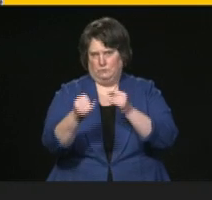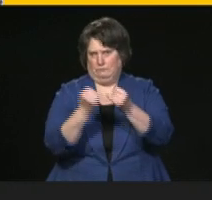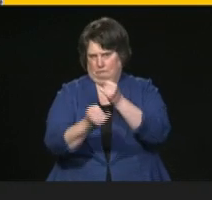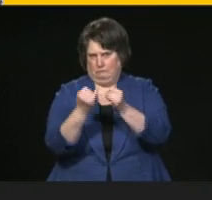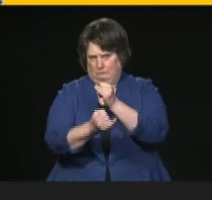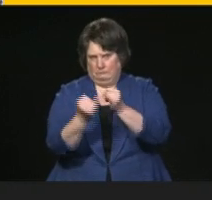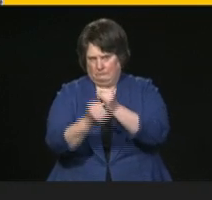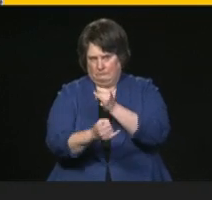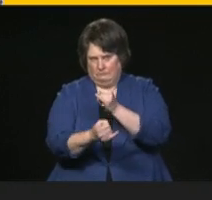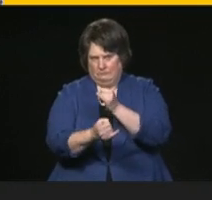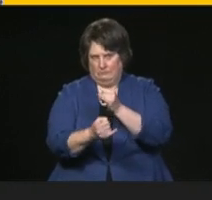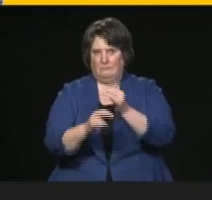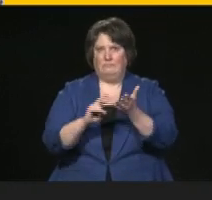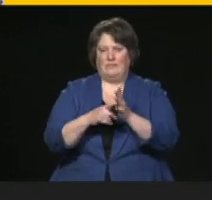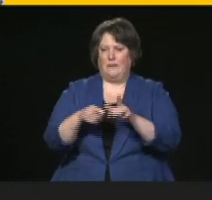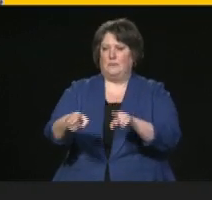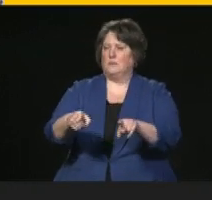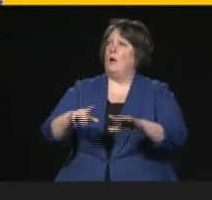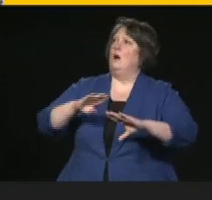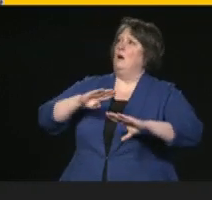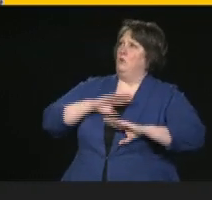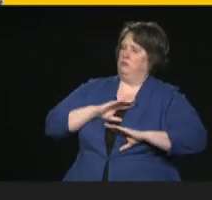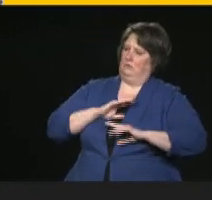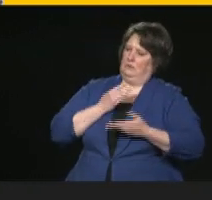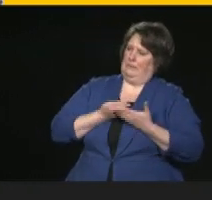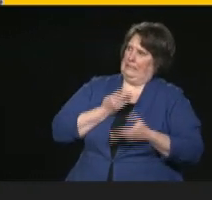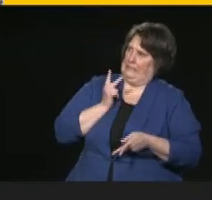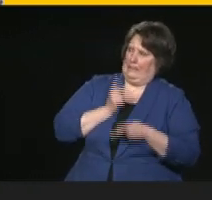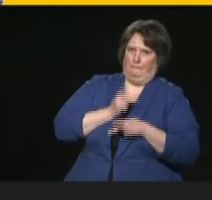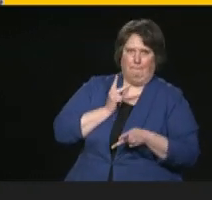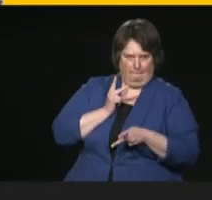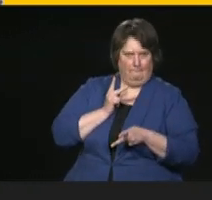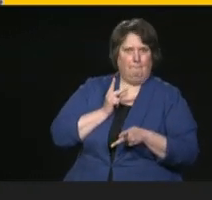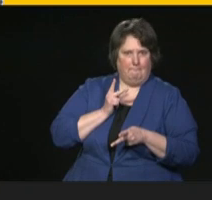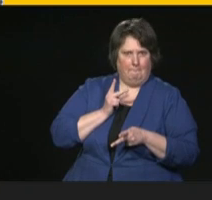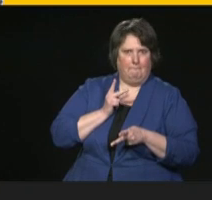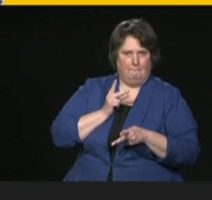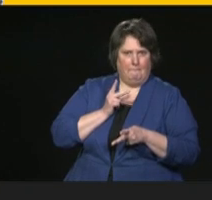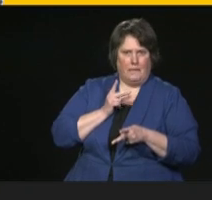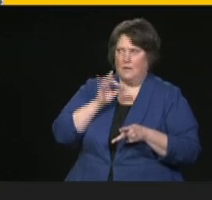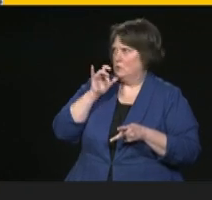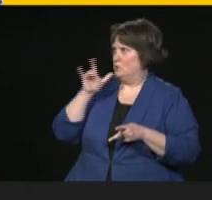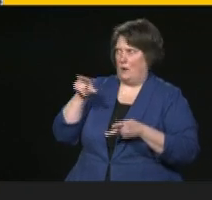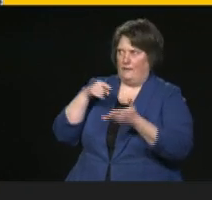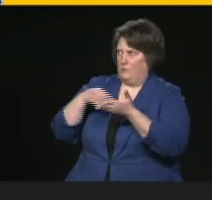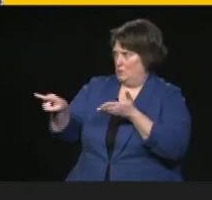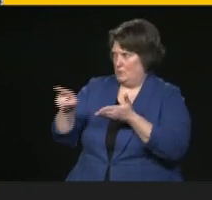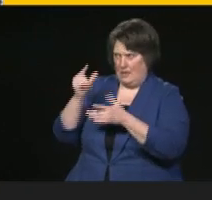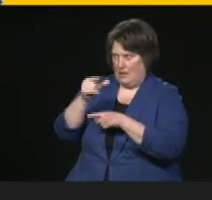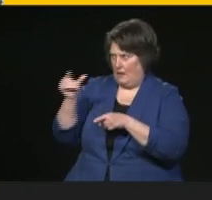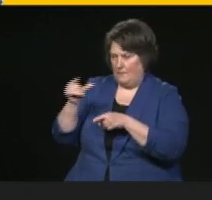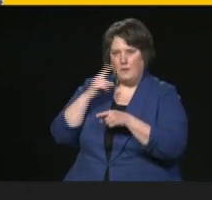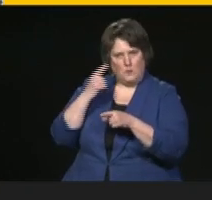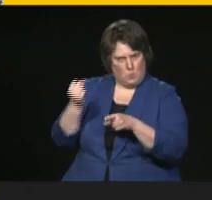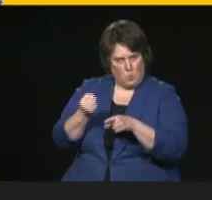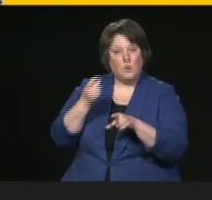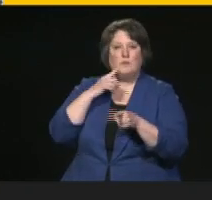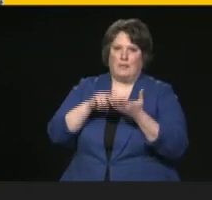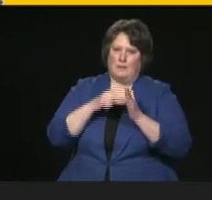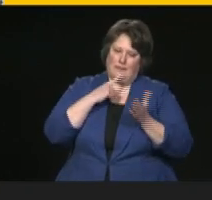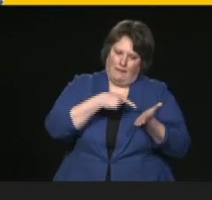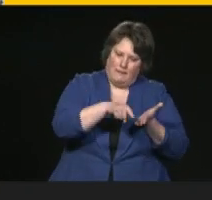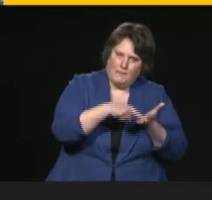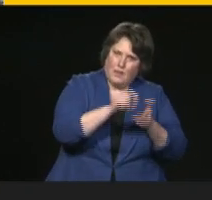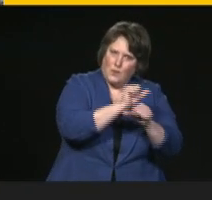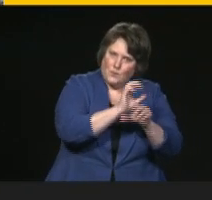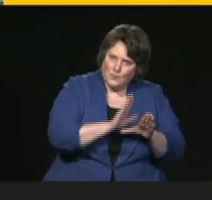more money in their bank accounts so that they can pay workers providers, as well as any other outlay. The